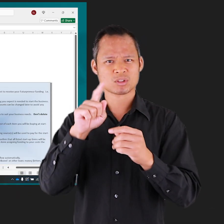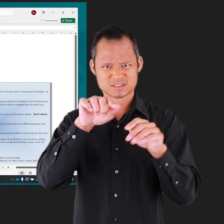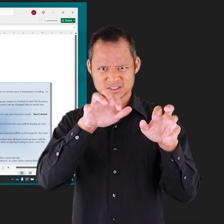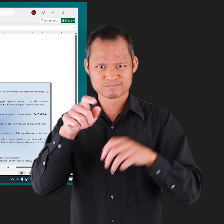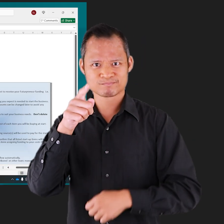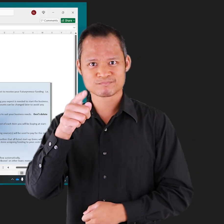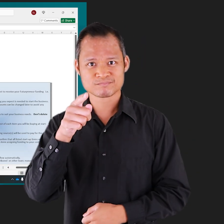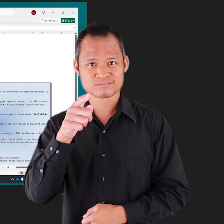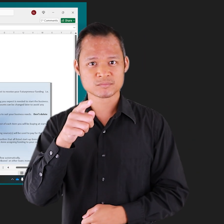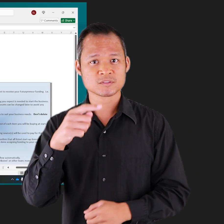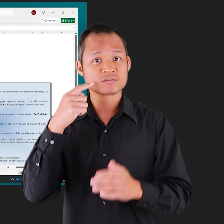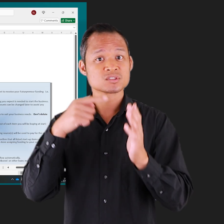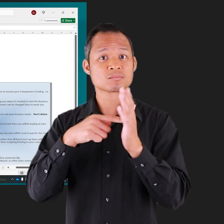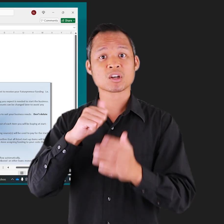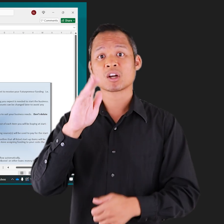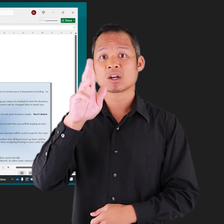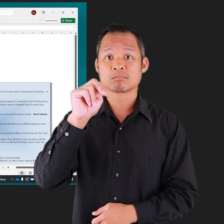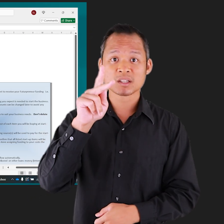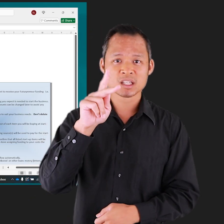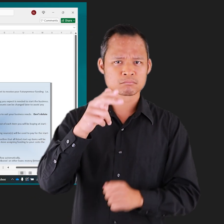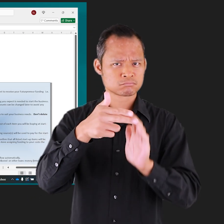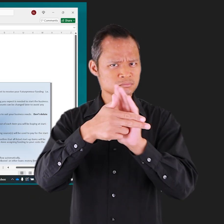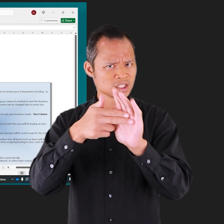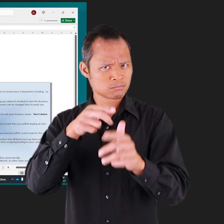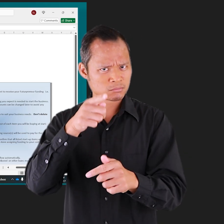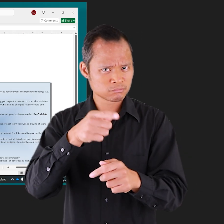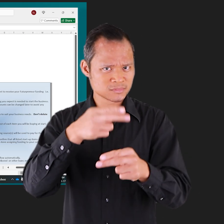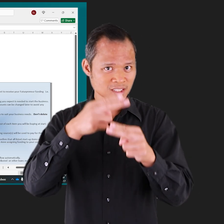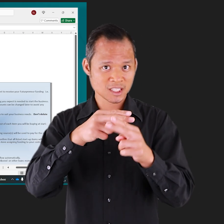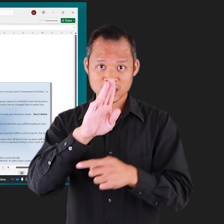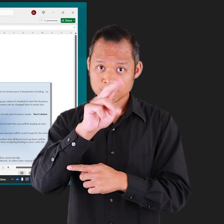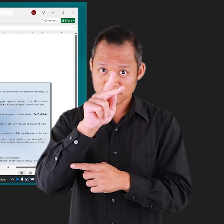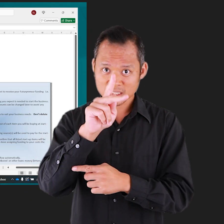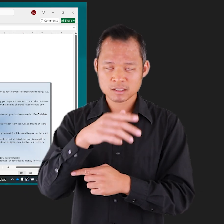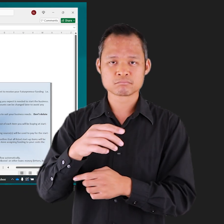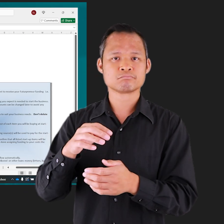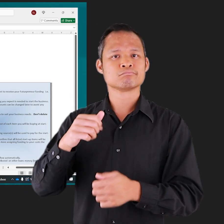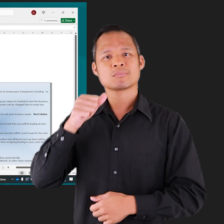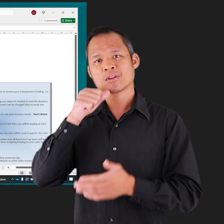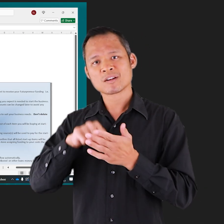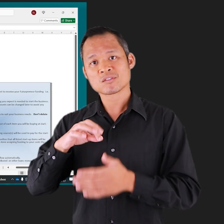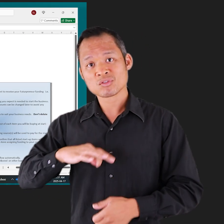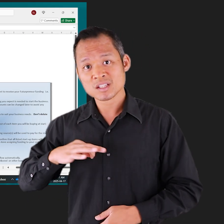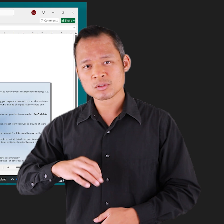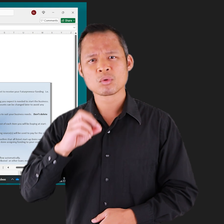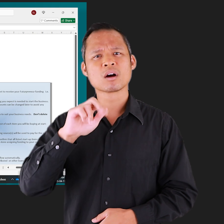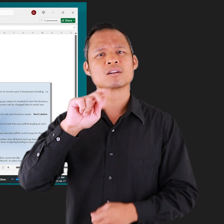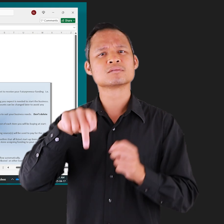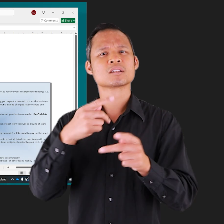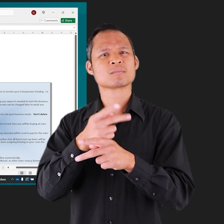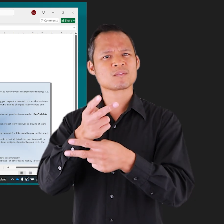elsewhere, hence the addition of more boxes. For example, from other banks, label them, name the